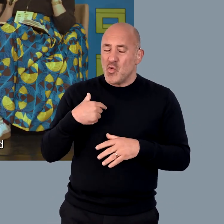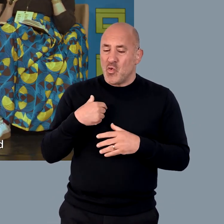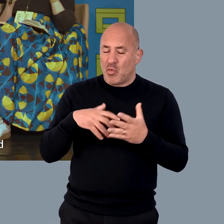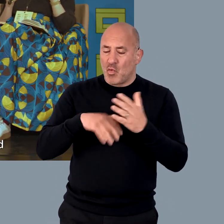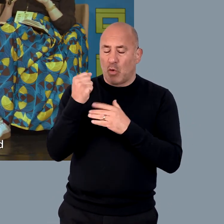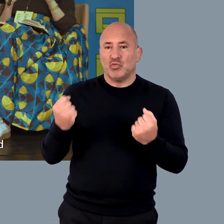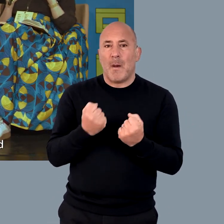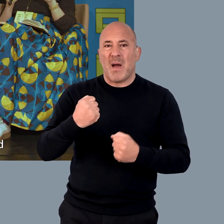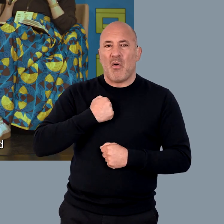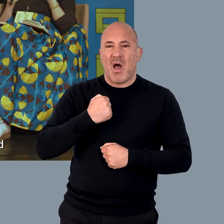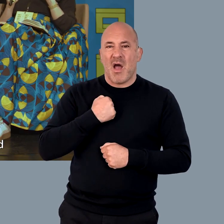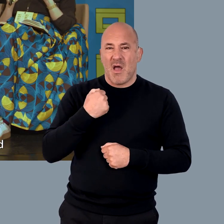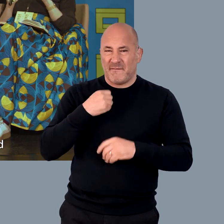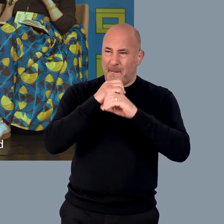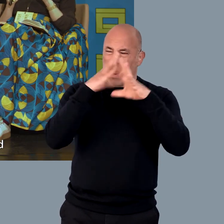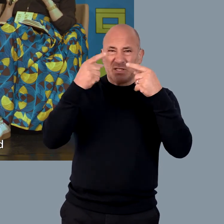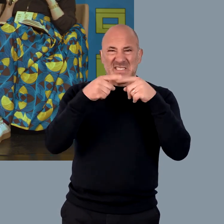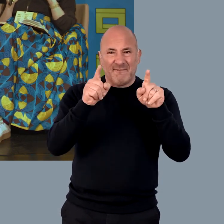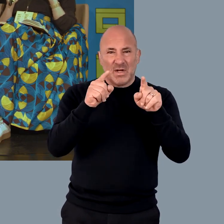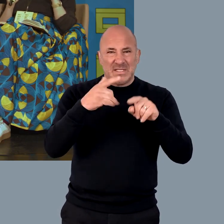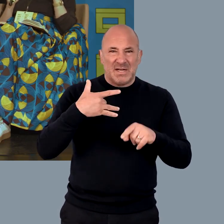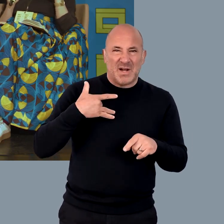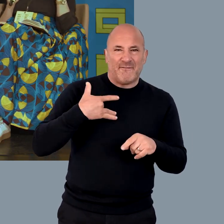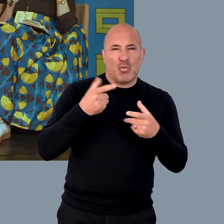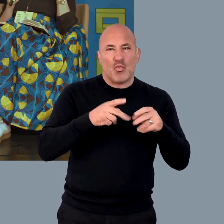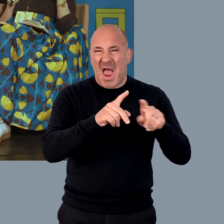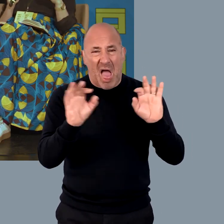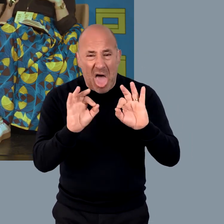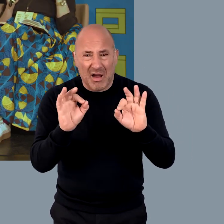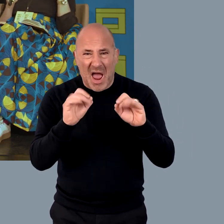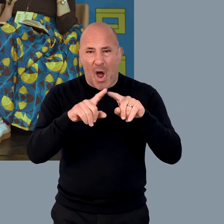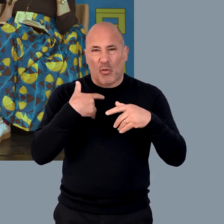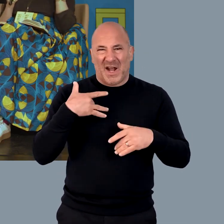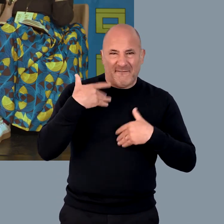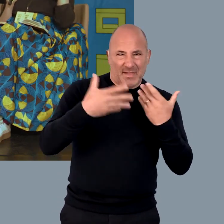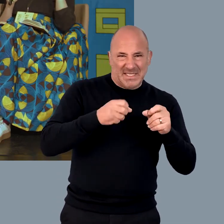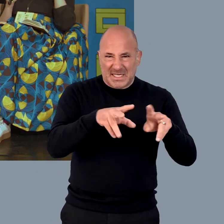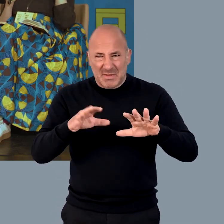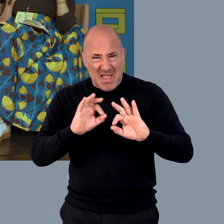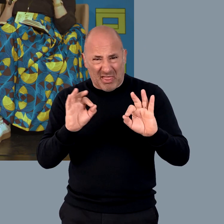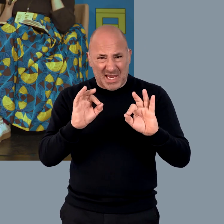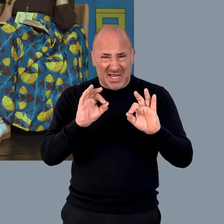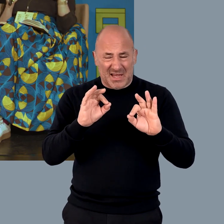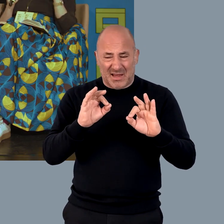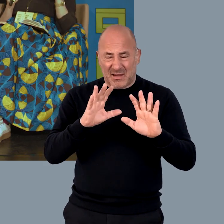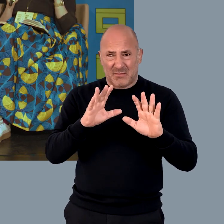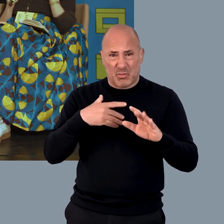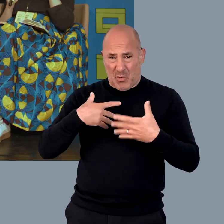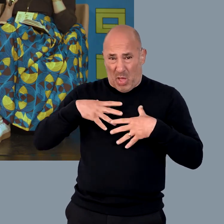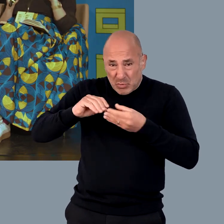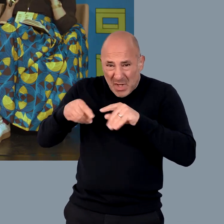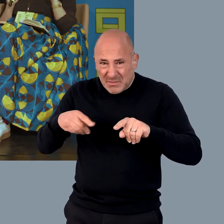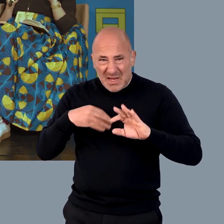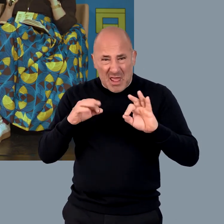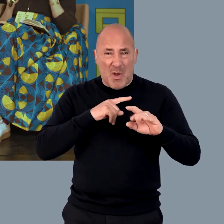in systems that are different to the ones that we have created. Because a lot of the time, pollution or crisis or climate crisis, whatever you want to